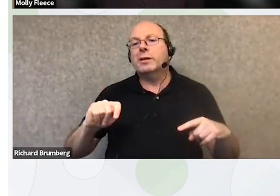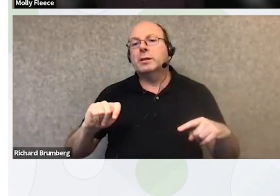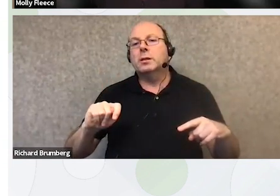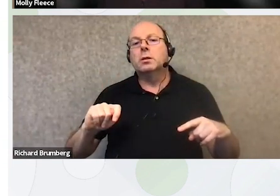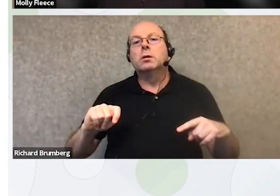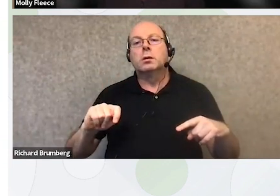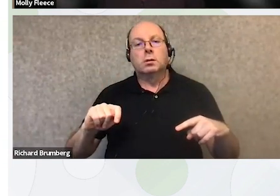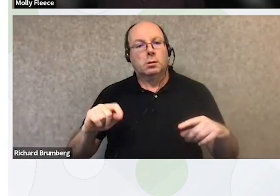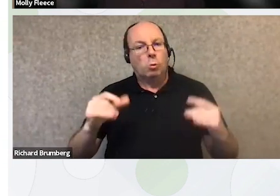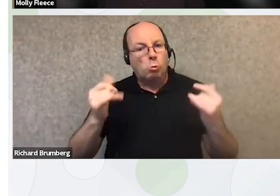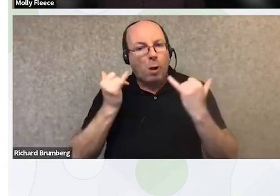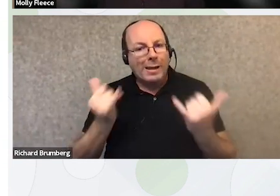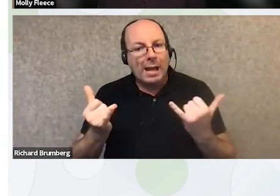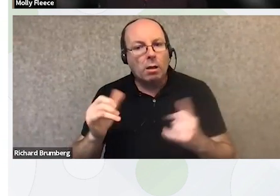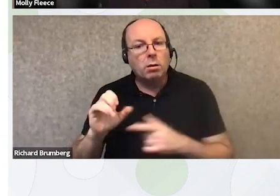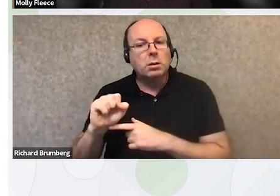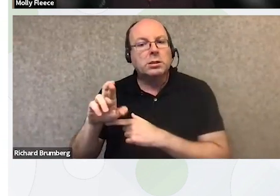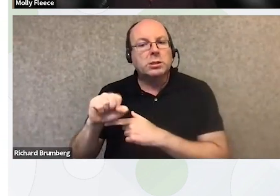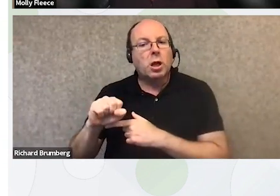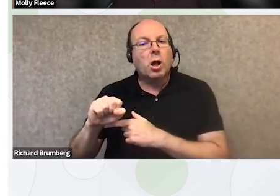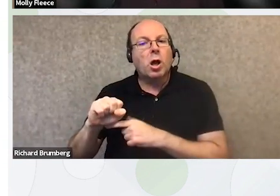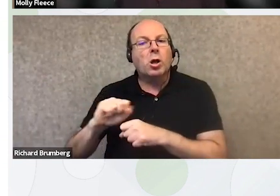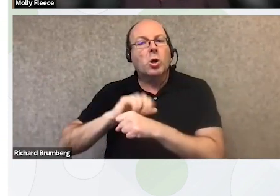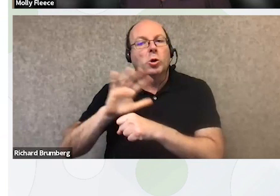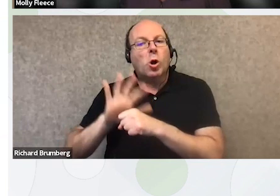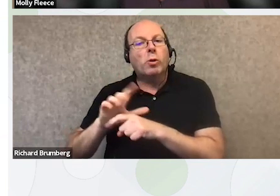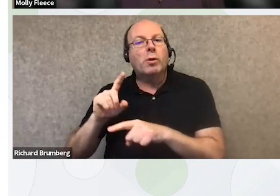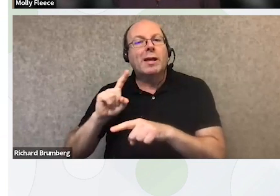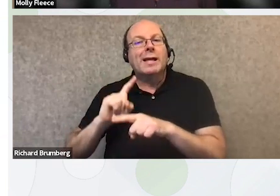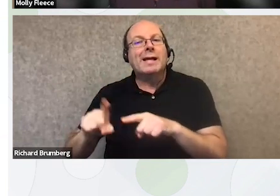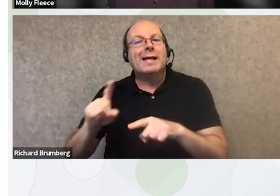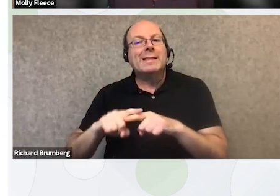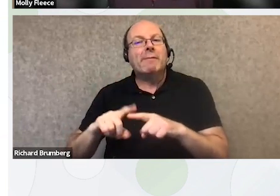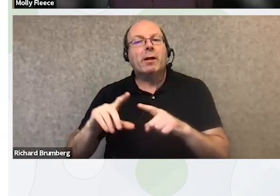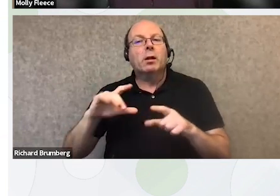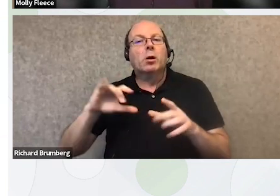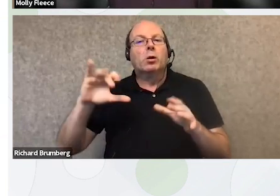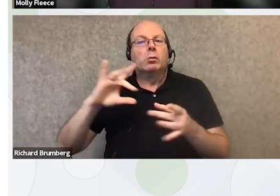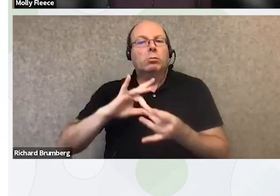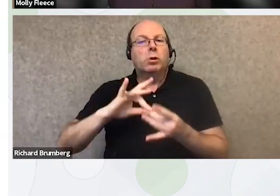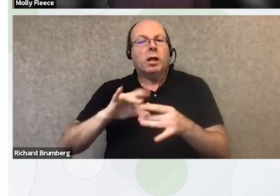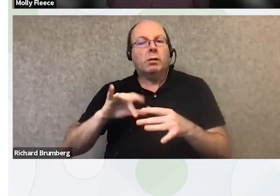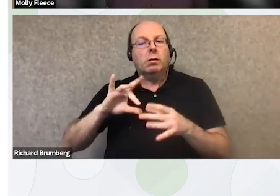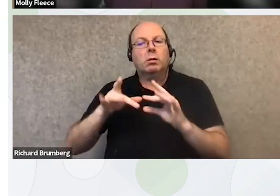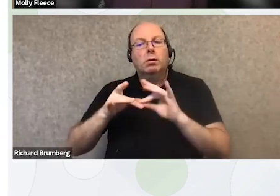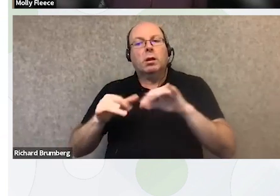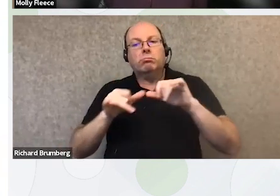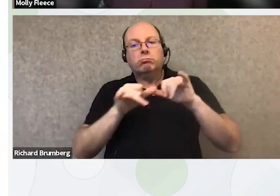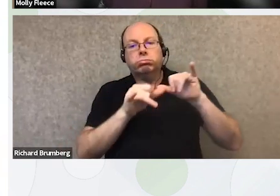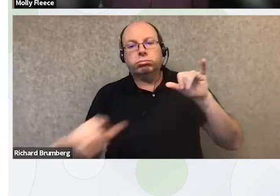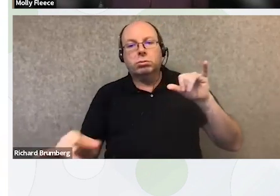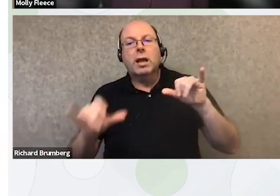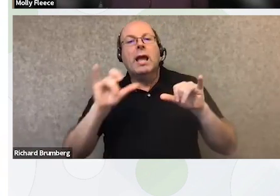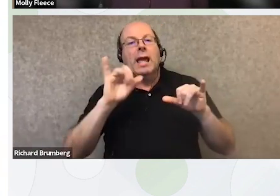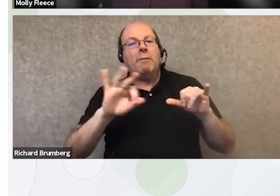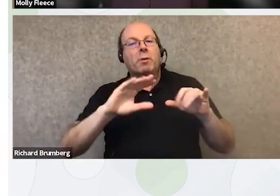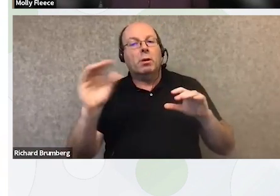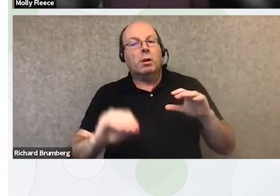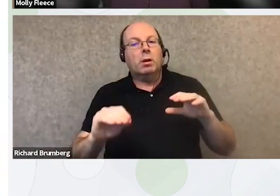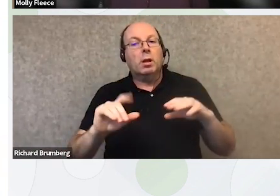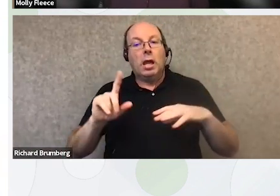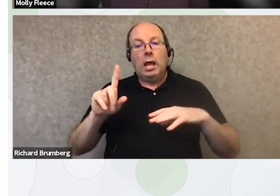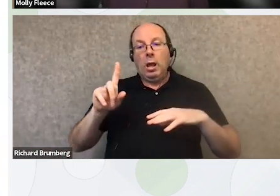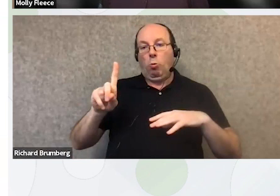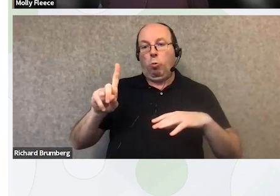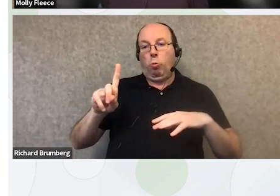that we are monitoring SARS-CoV-2 viruses from the different lineages. And this is only looking at lineages whose weighted estimates are above the